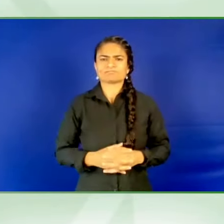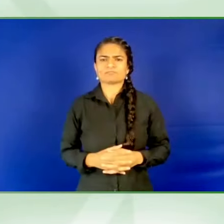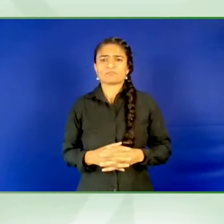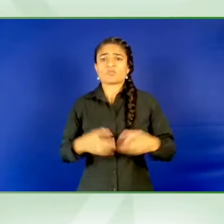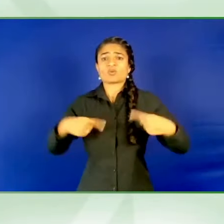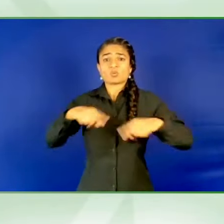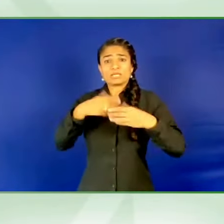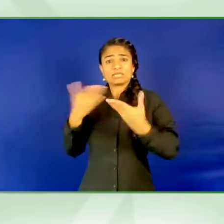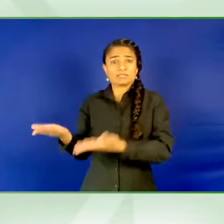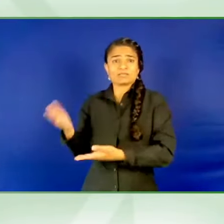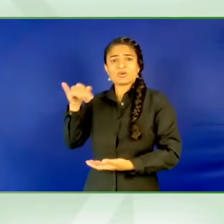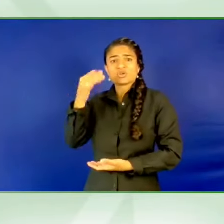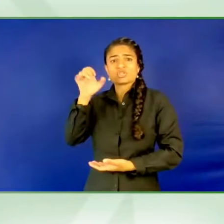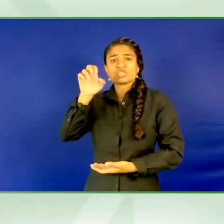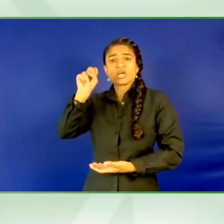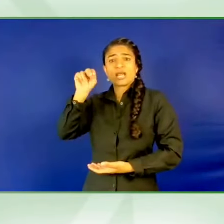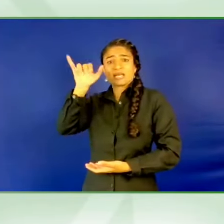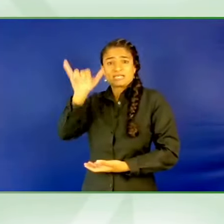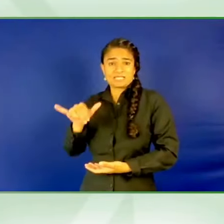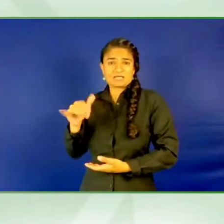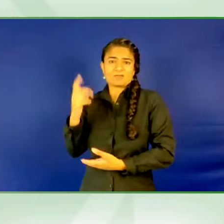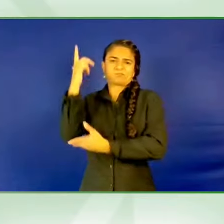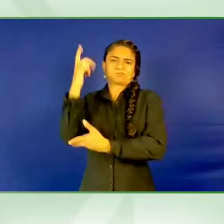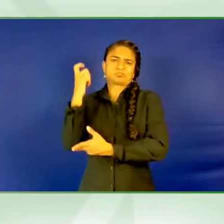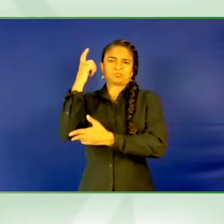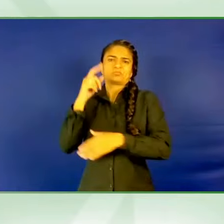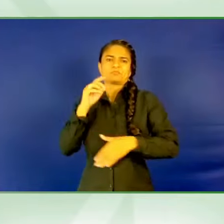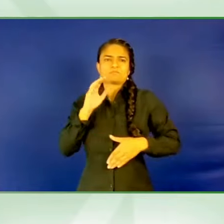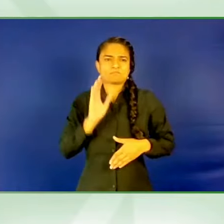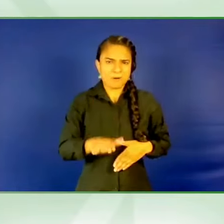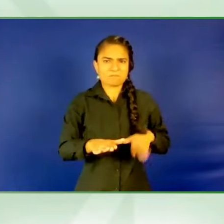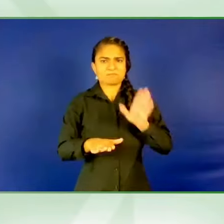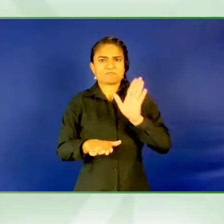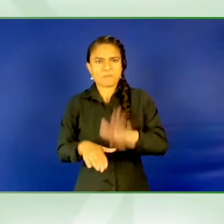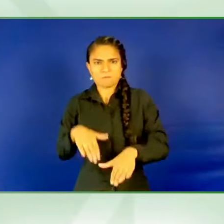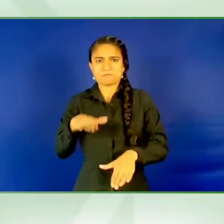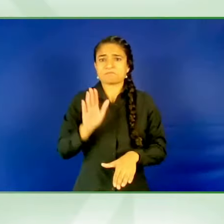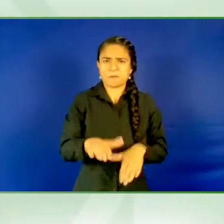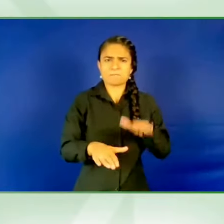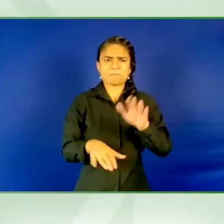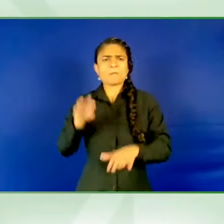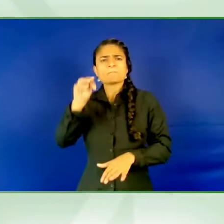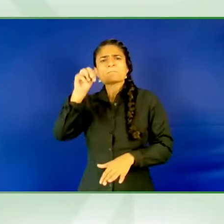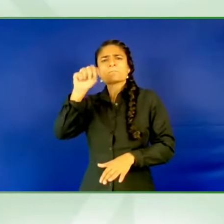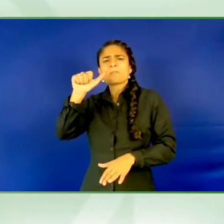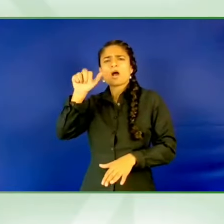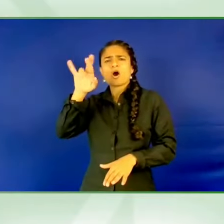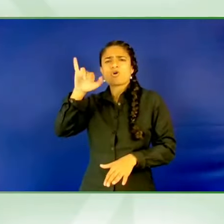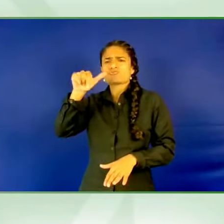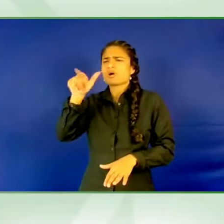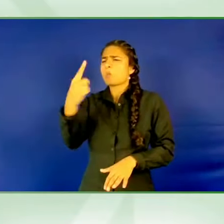Yeah, I think that my 2 cents are very aligned with Ambassador, that